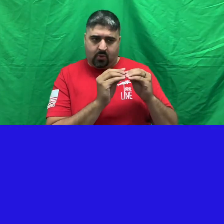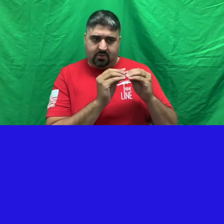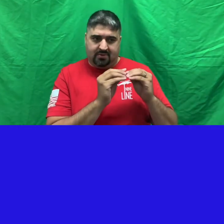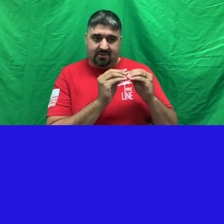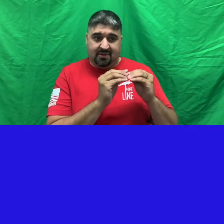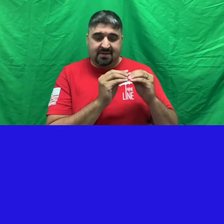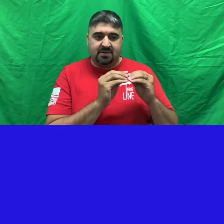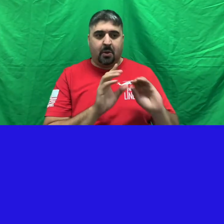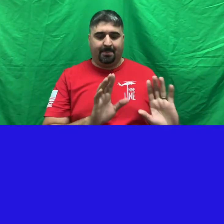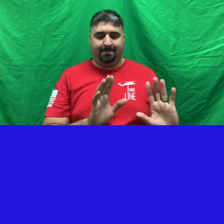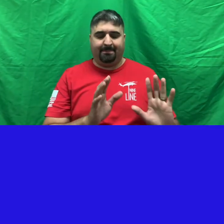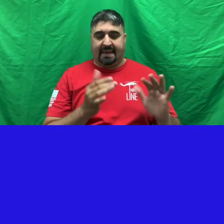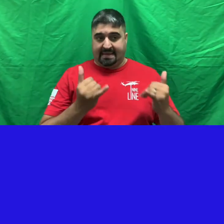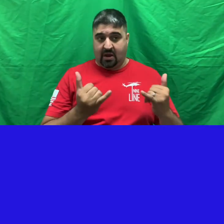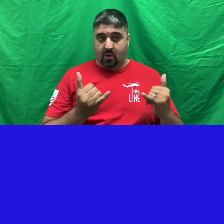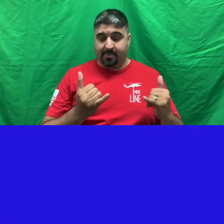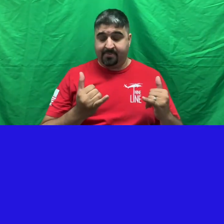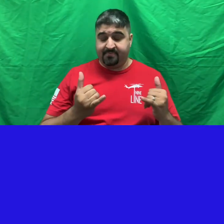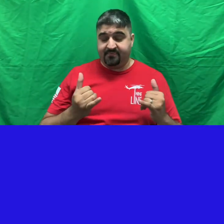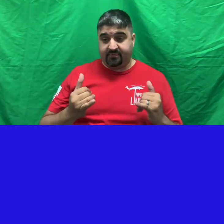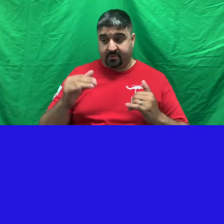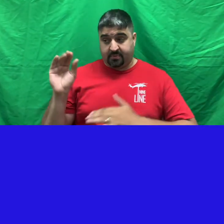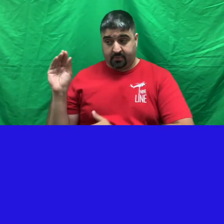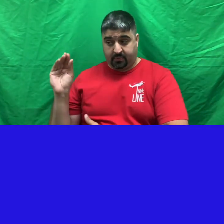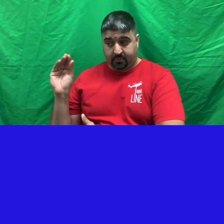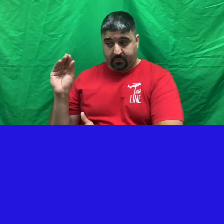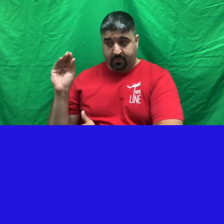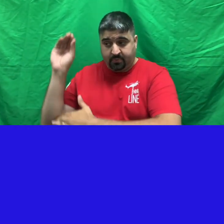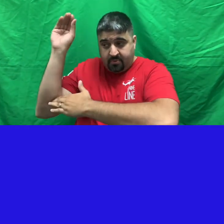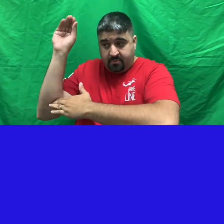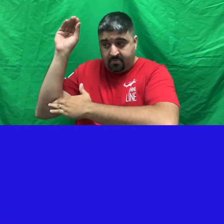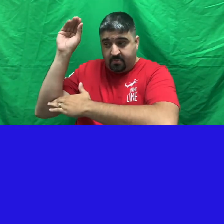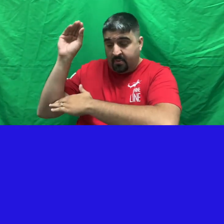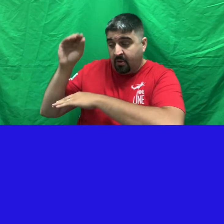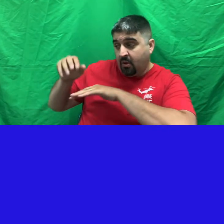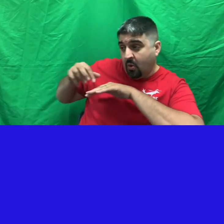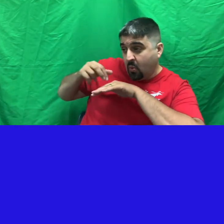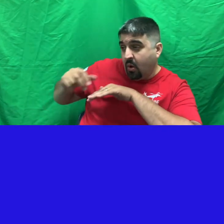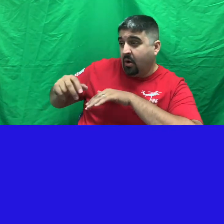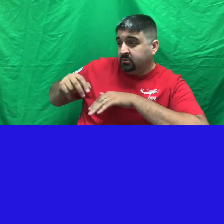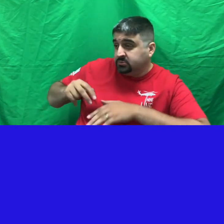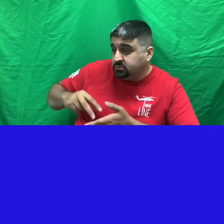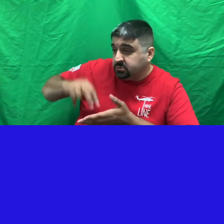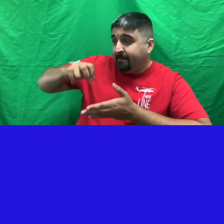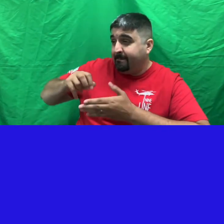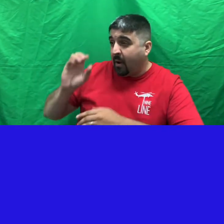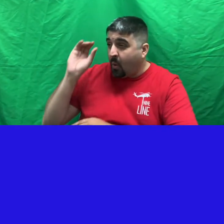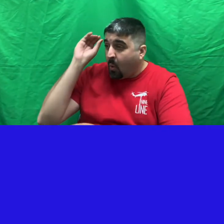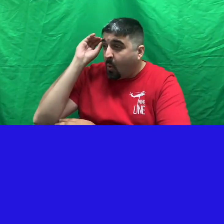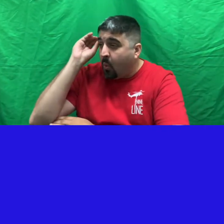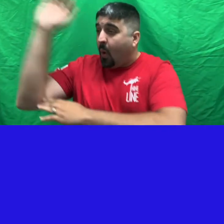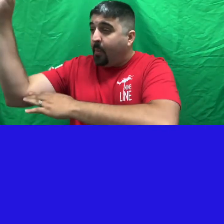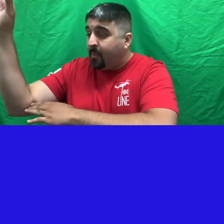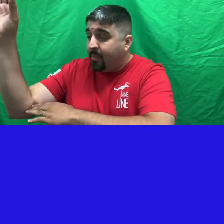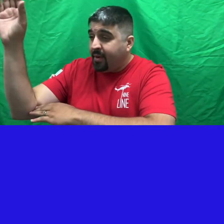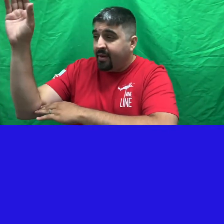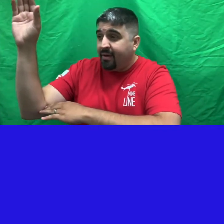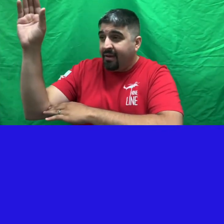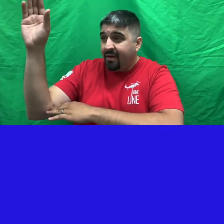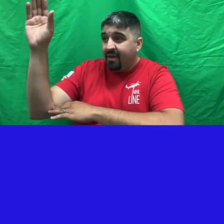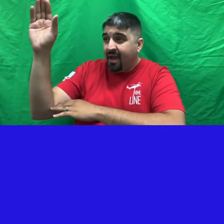over your head, jump up and down, and shout, 'Up, kite, up!'"